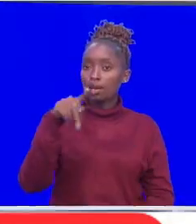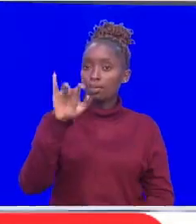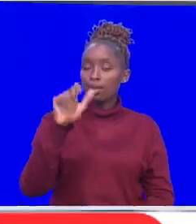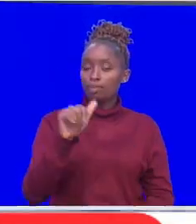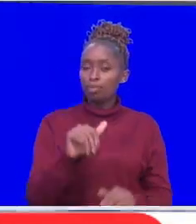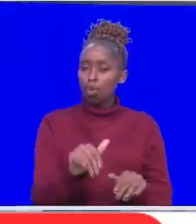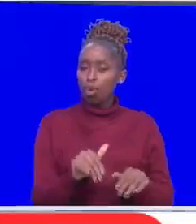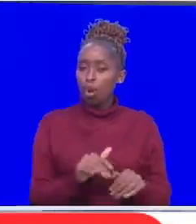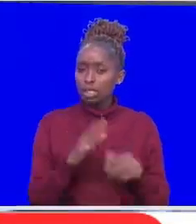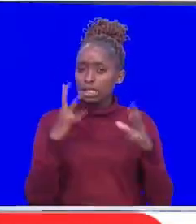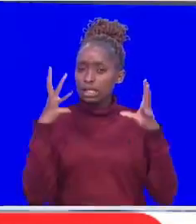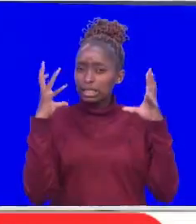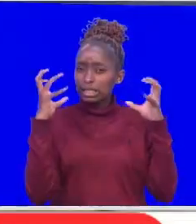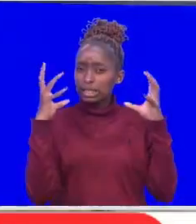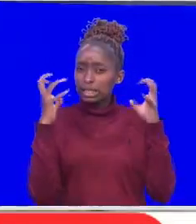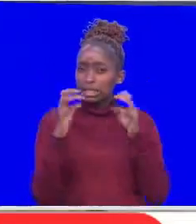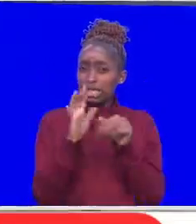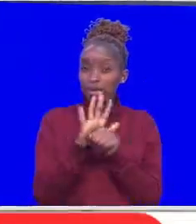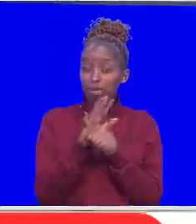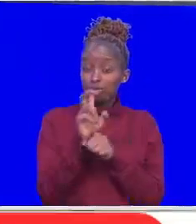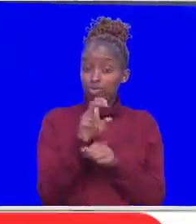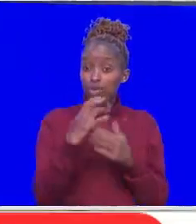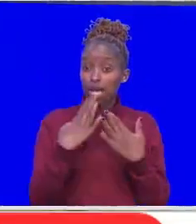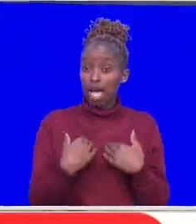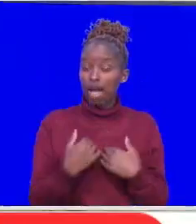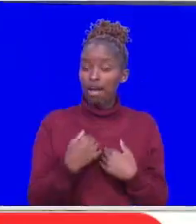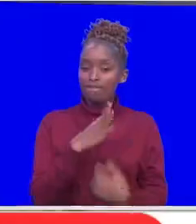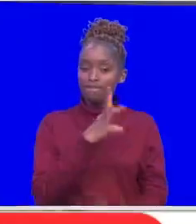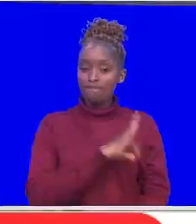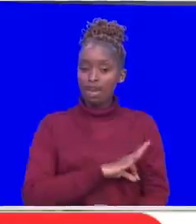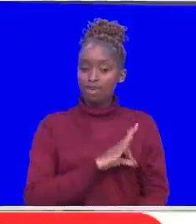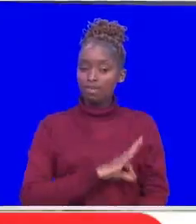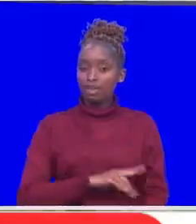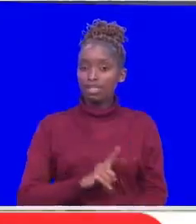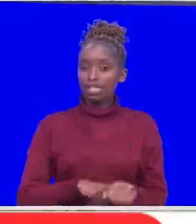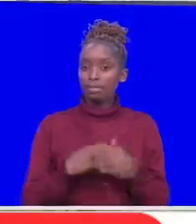waiting to see the results of the Slamdam technology during the